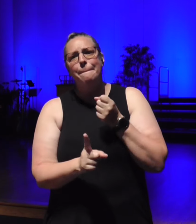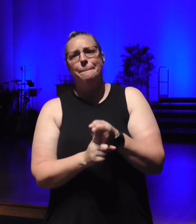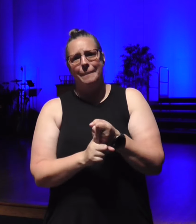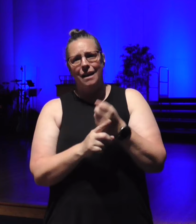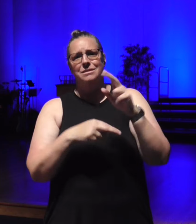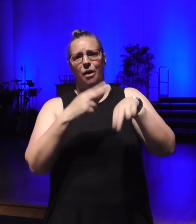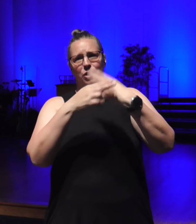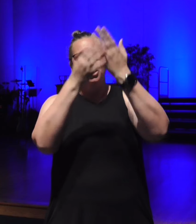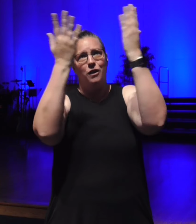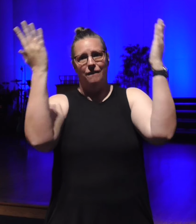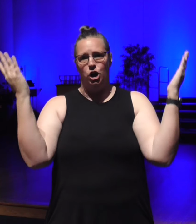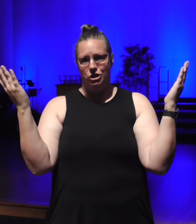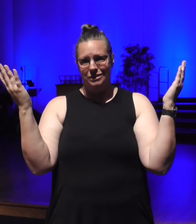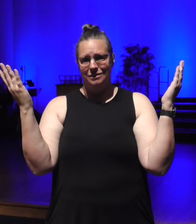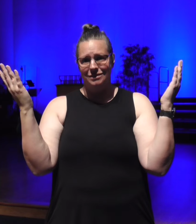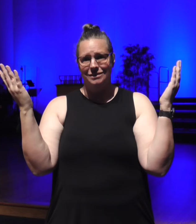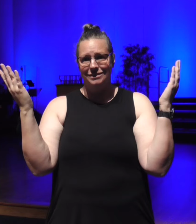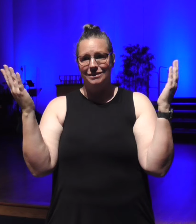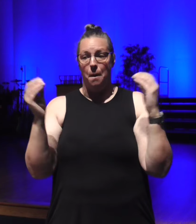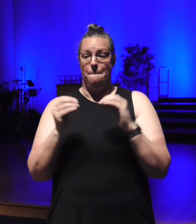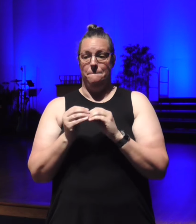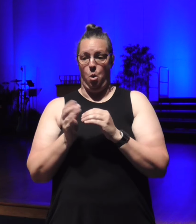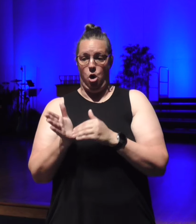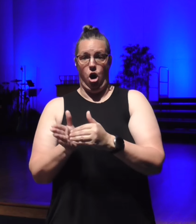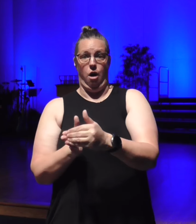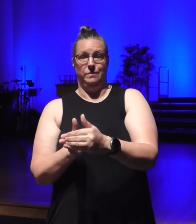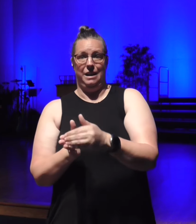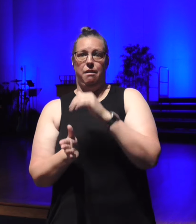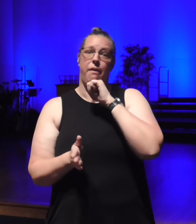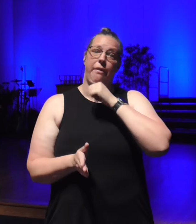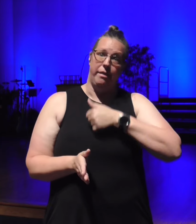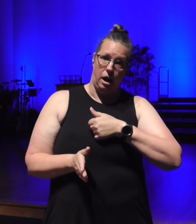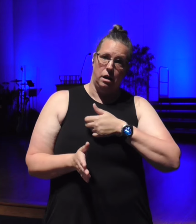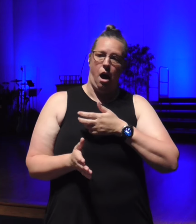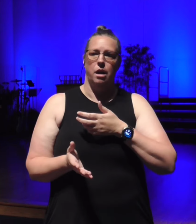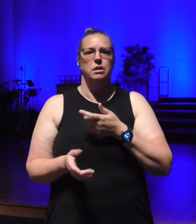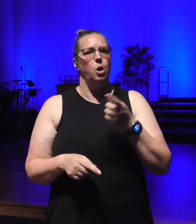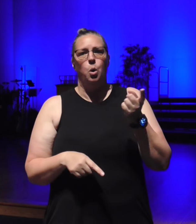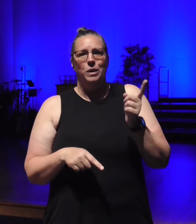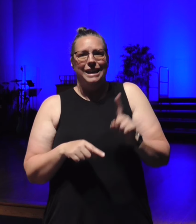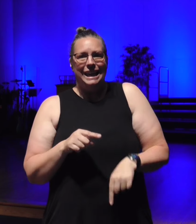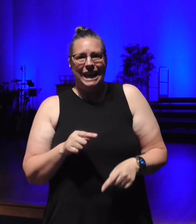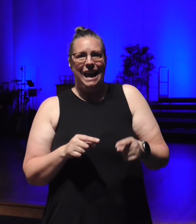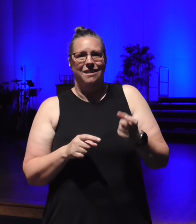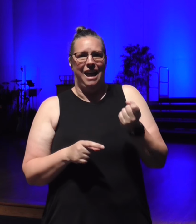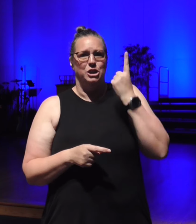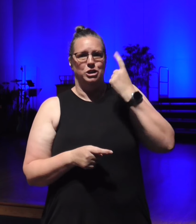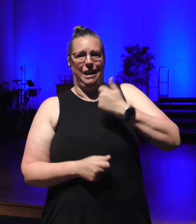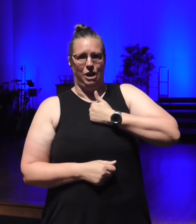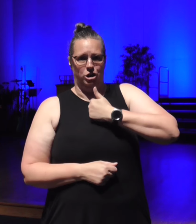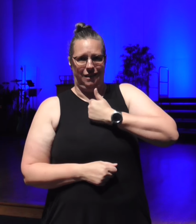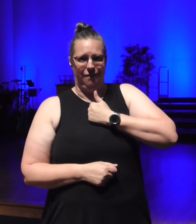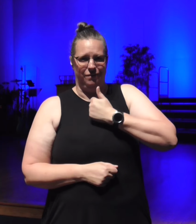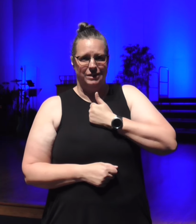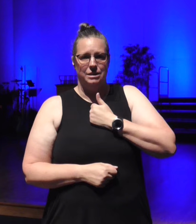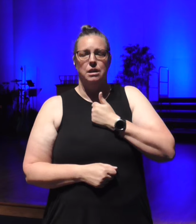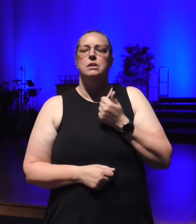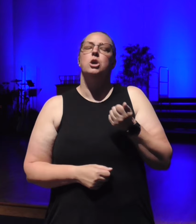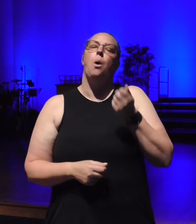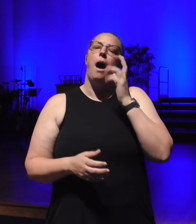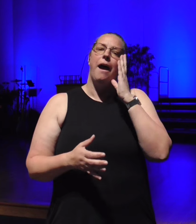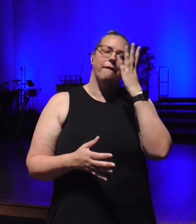more often than not, we can't conceive of it from this angle. I fell asleep a few nights ago reading the